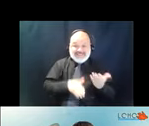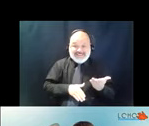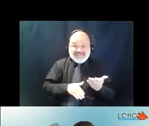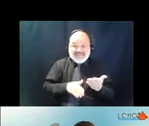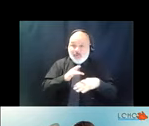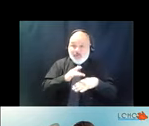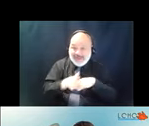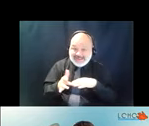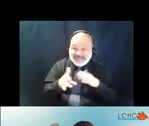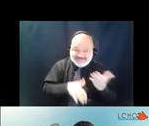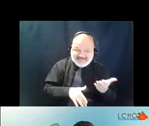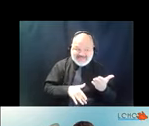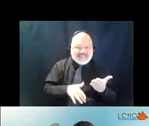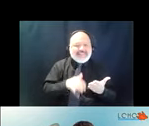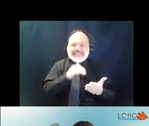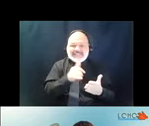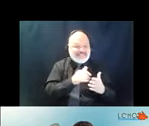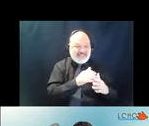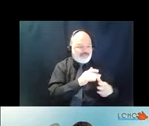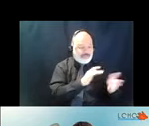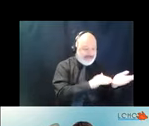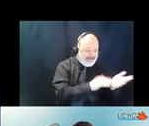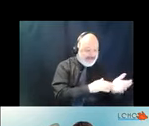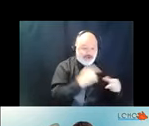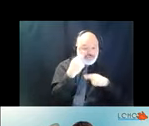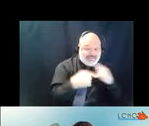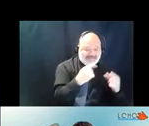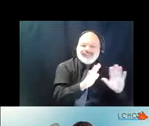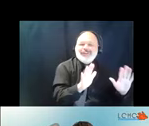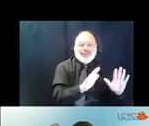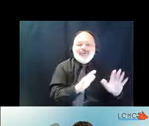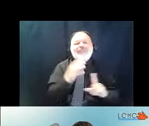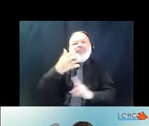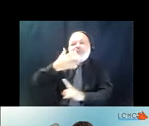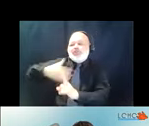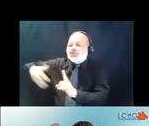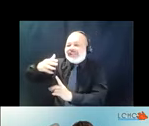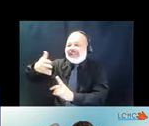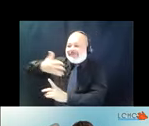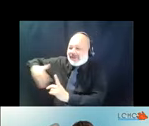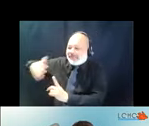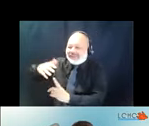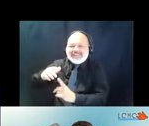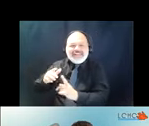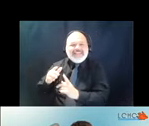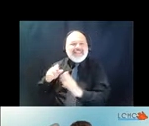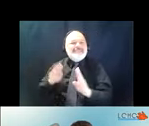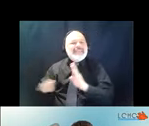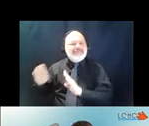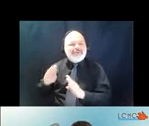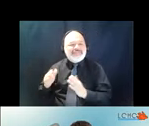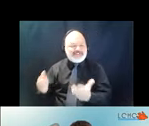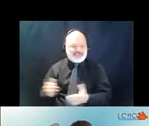to healthcare or your individual genetics, but by the social, environmental, and behavioral factors. Next slide.